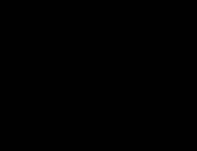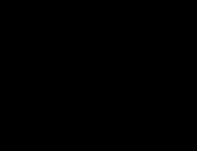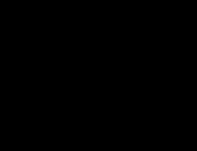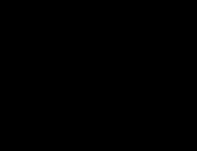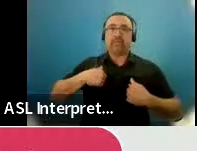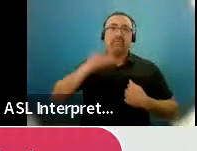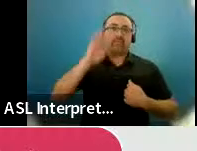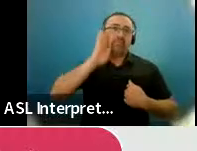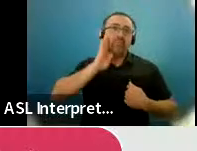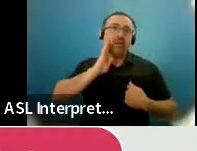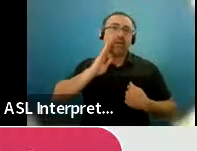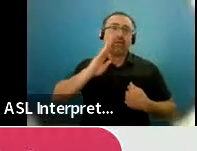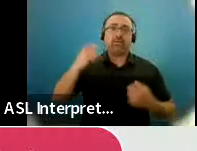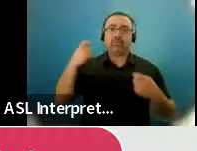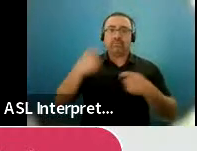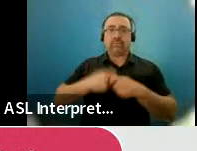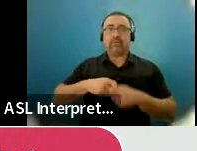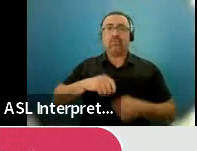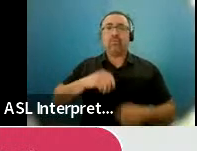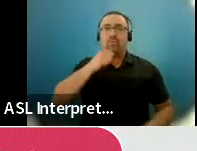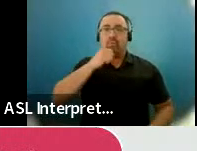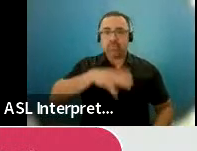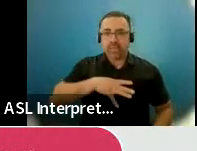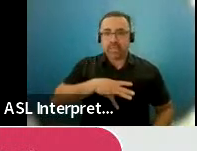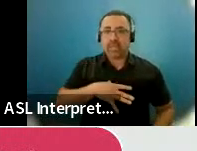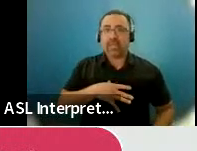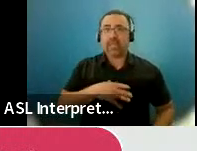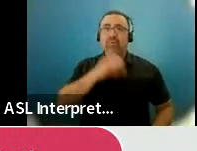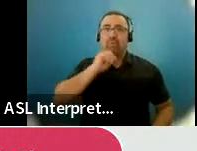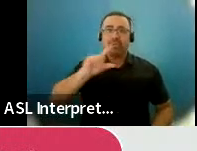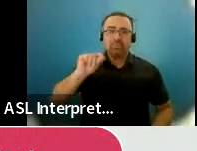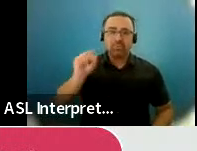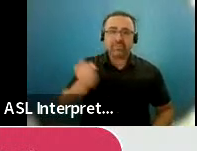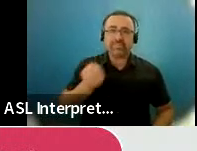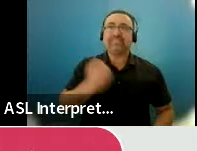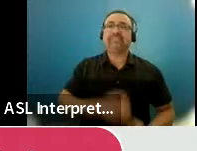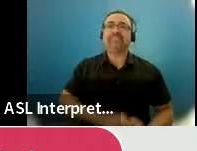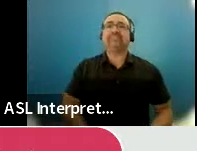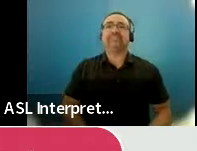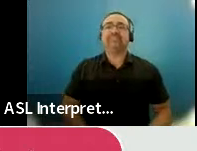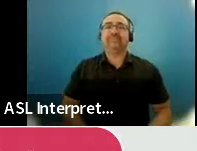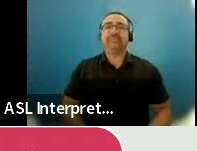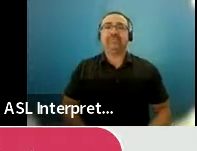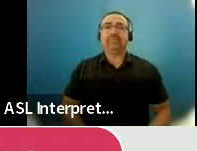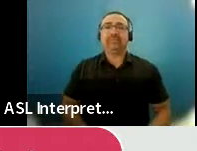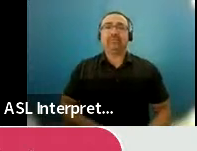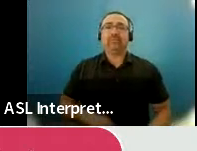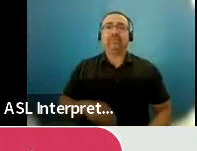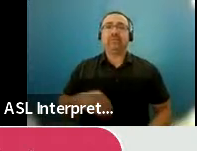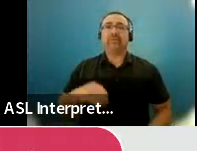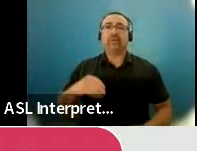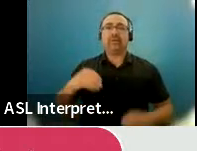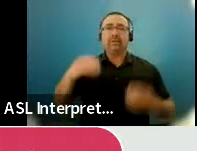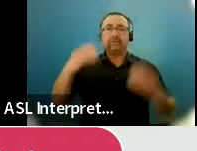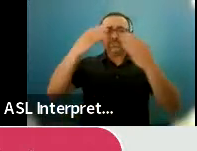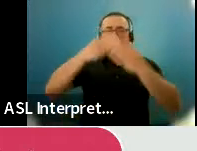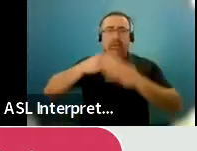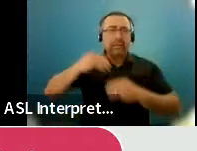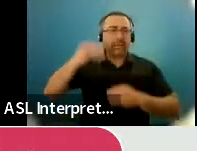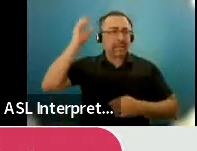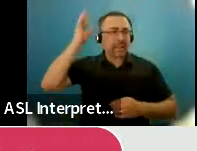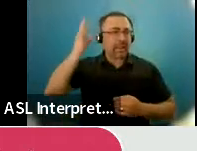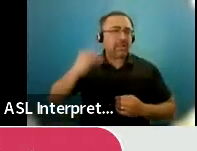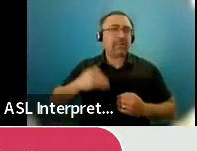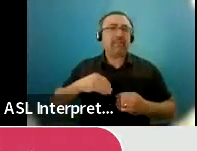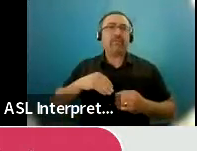a brown Latina woman in her 20s. I have dark brunette hair and I am